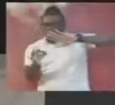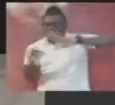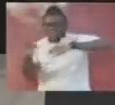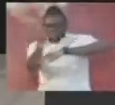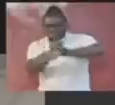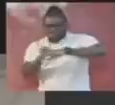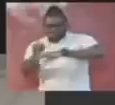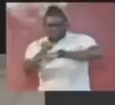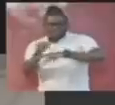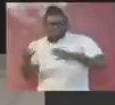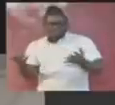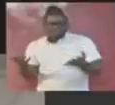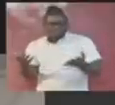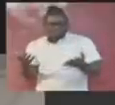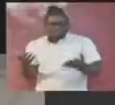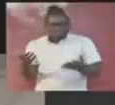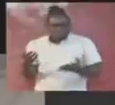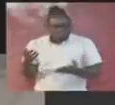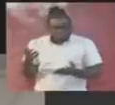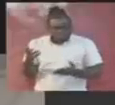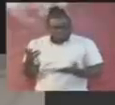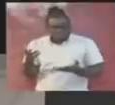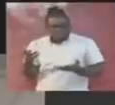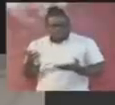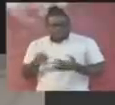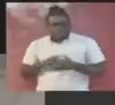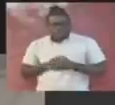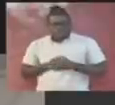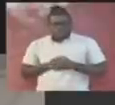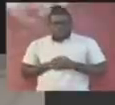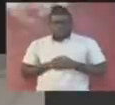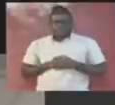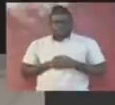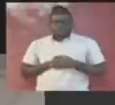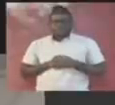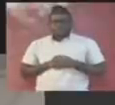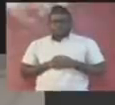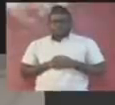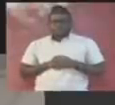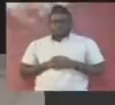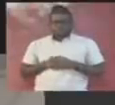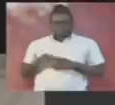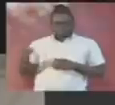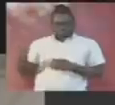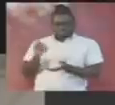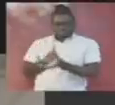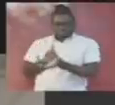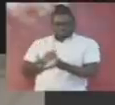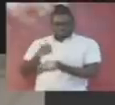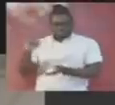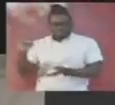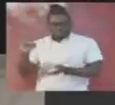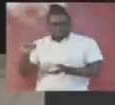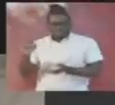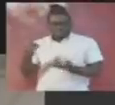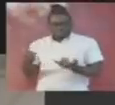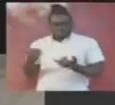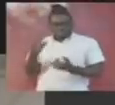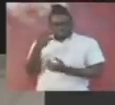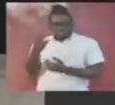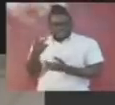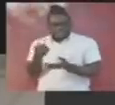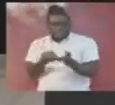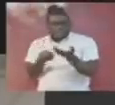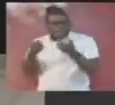light of Andrea Barrett's passing, what do you say to the parents of children who have to send